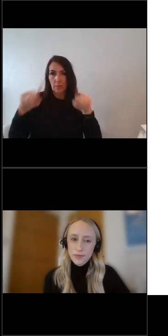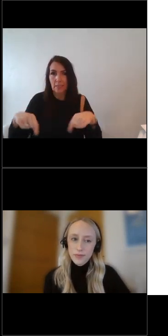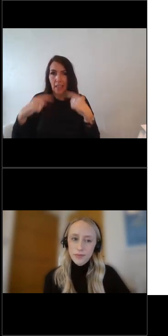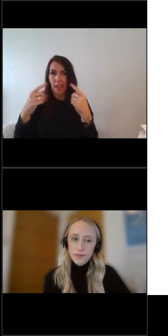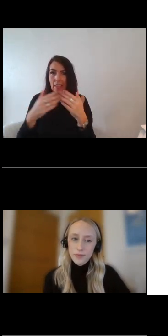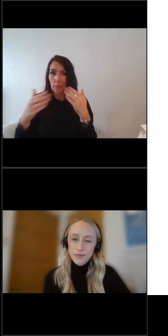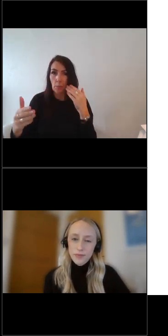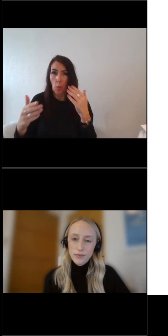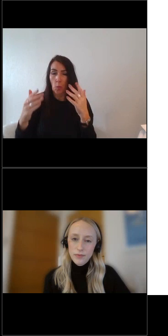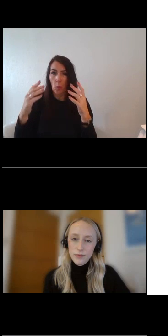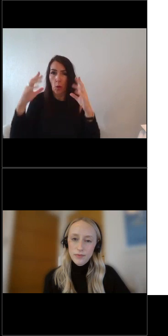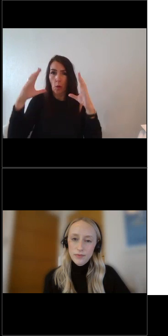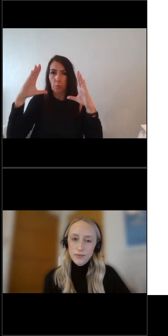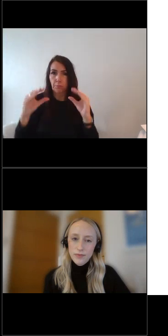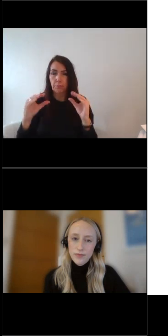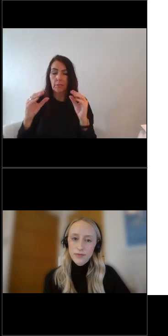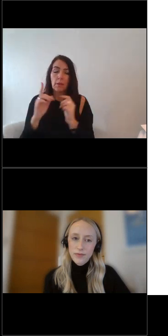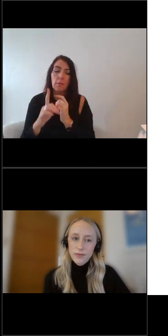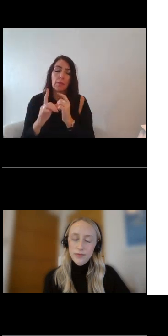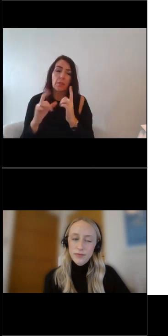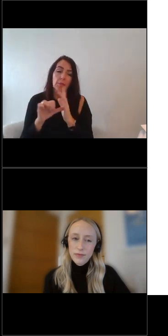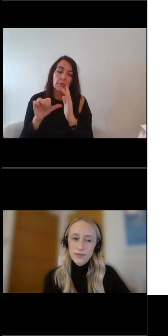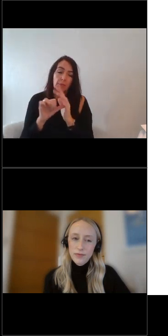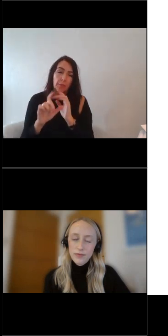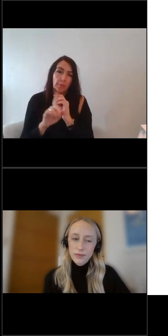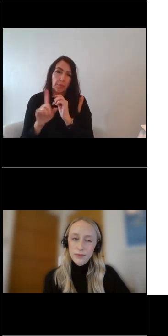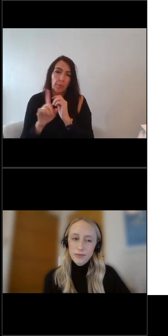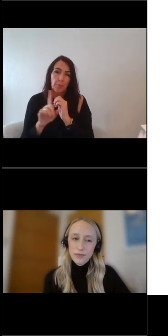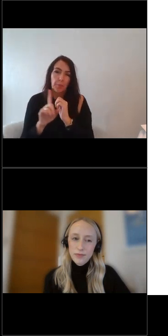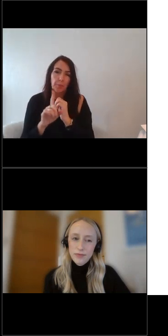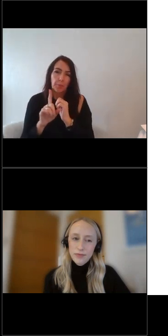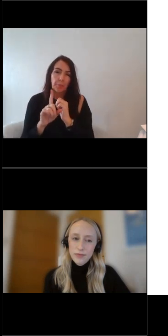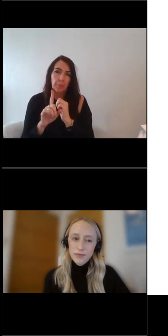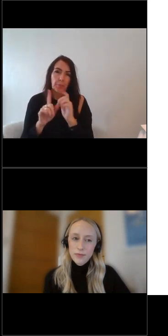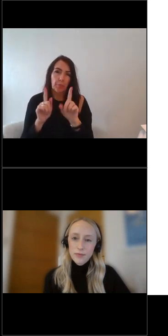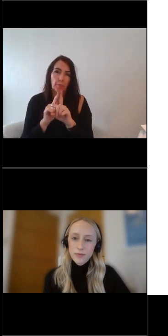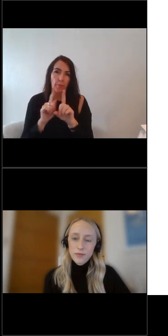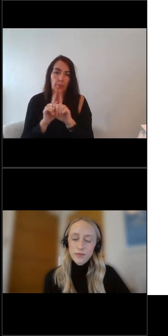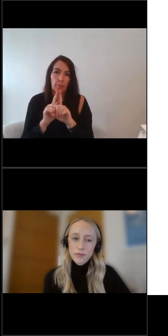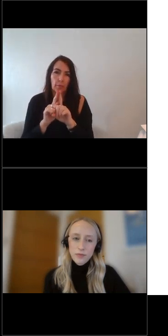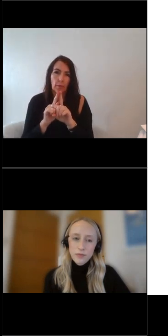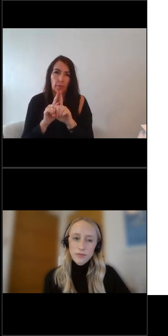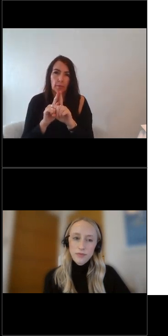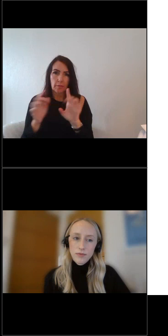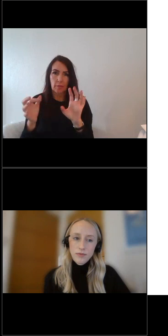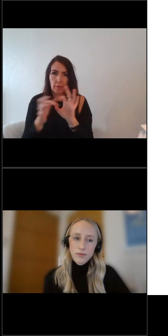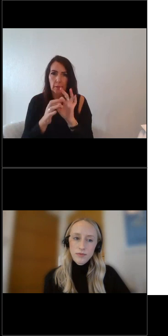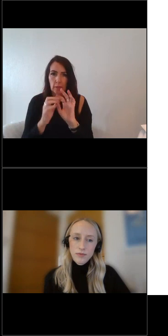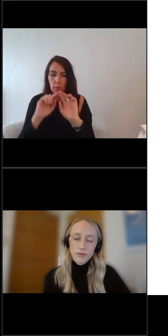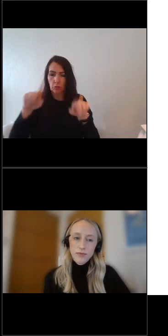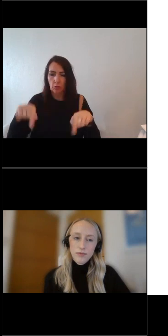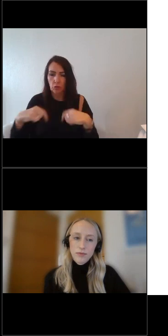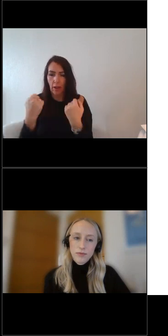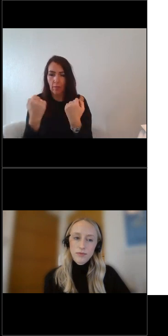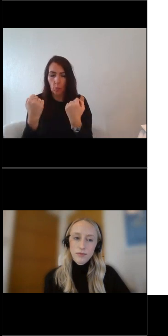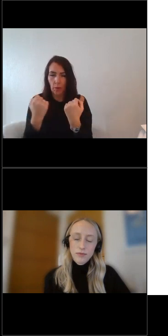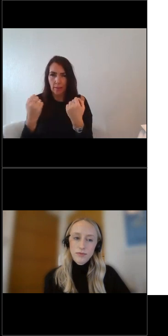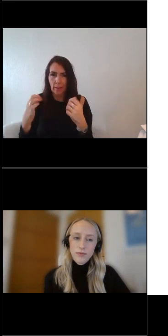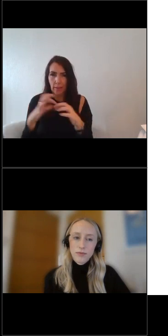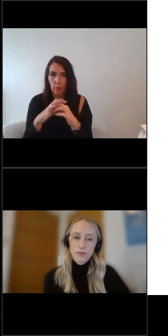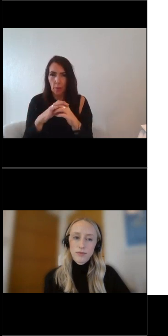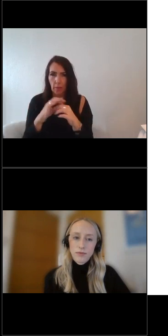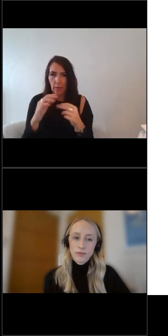more, but I think the issue will be also exacerbated on drive wheels by the increased